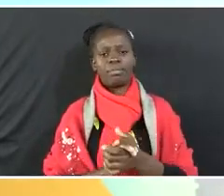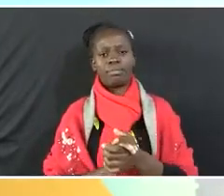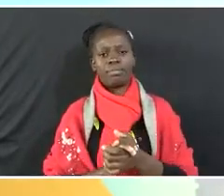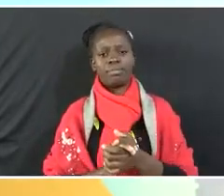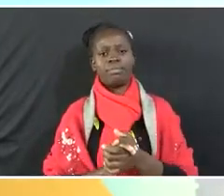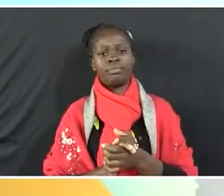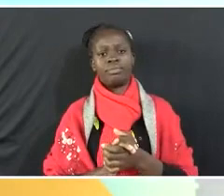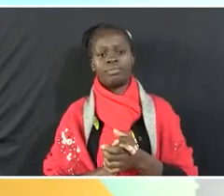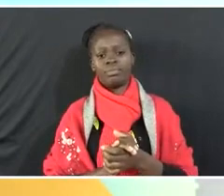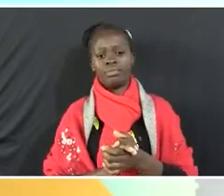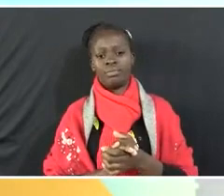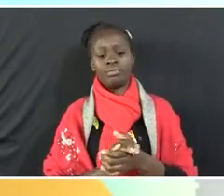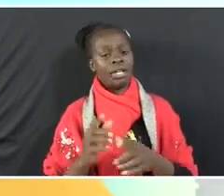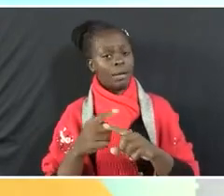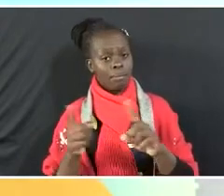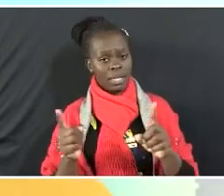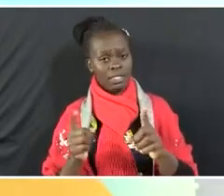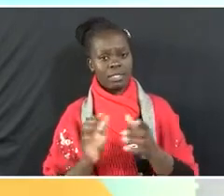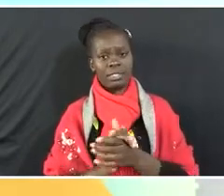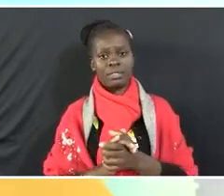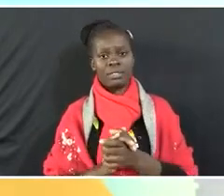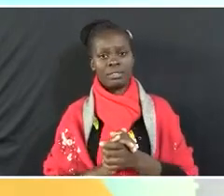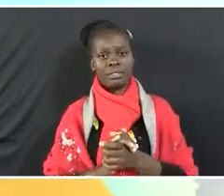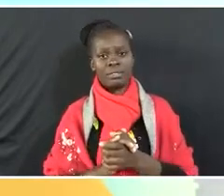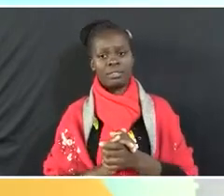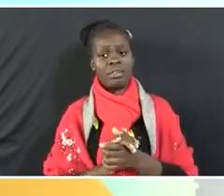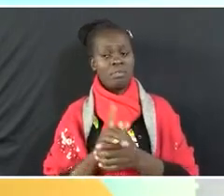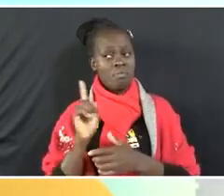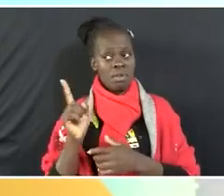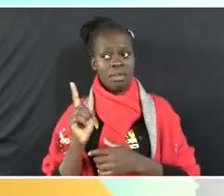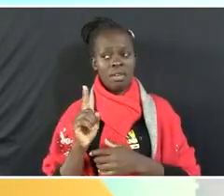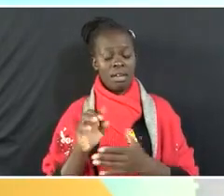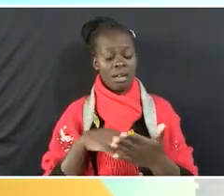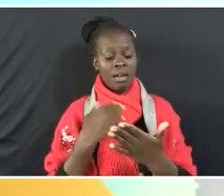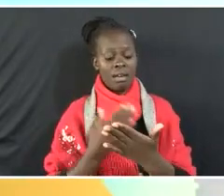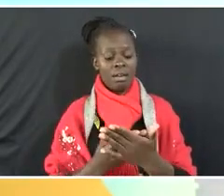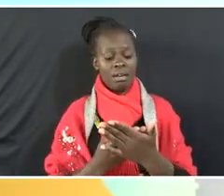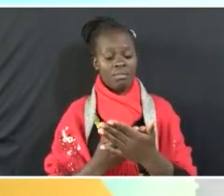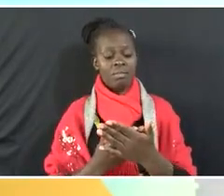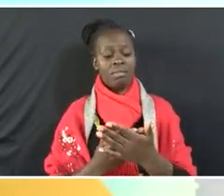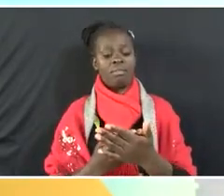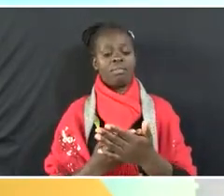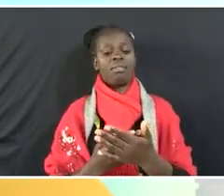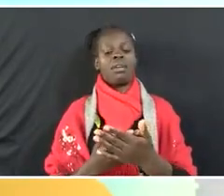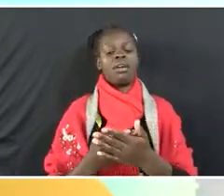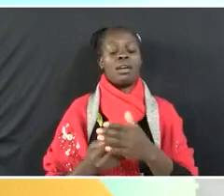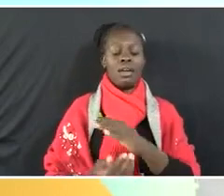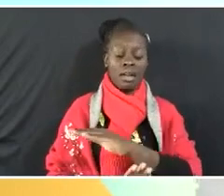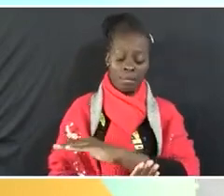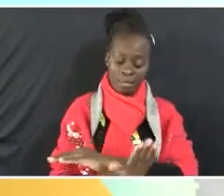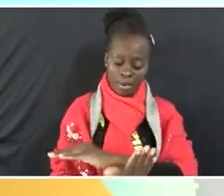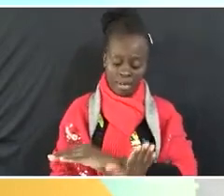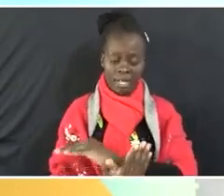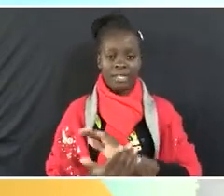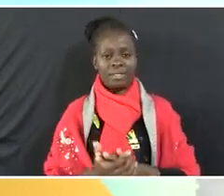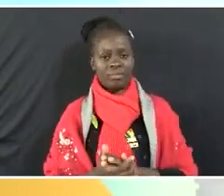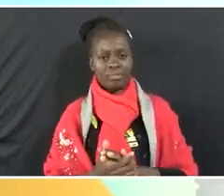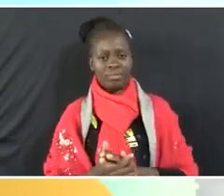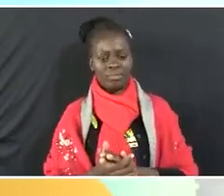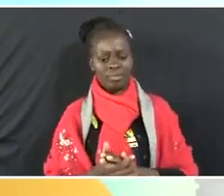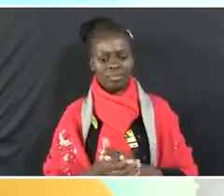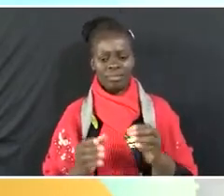elsewhere. So you'll always find me here in the morning, somewhere there, then I'm driving out. Then when I drive out, I meet you out